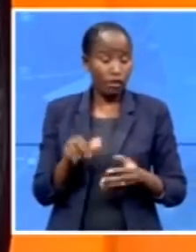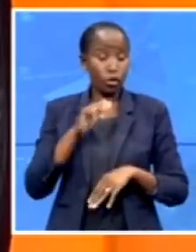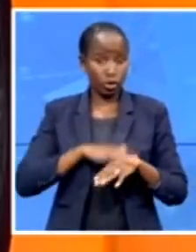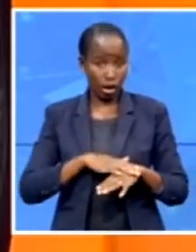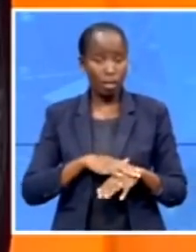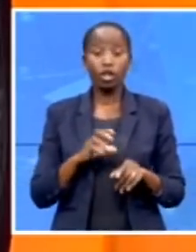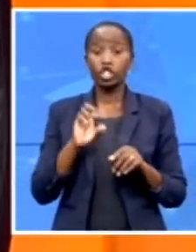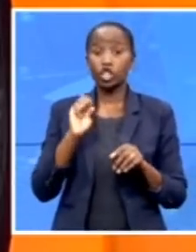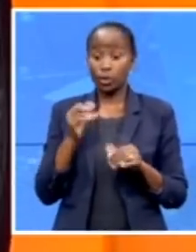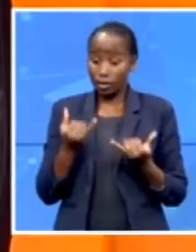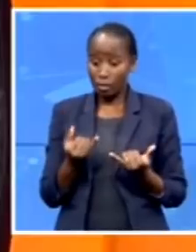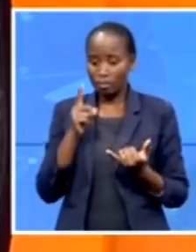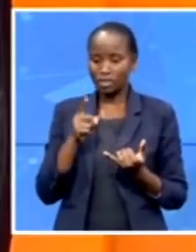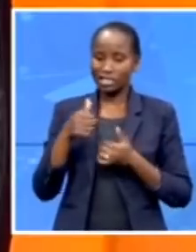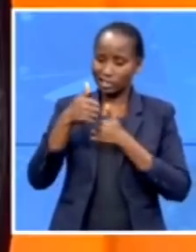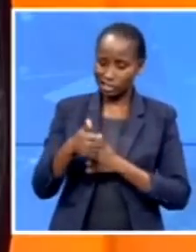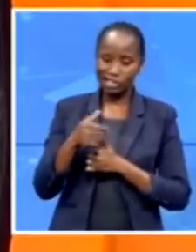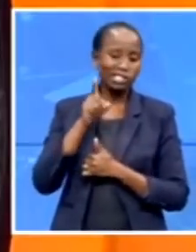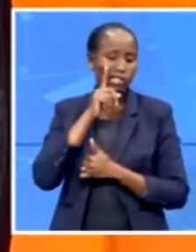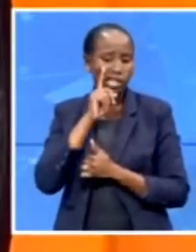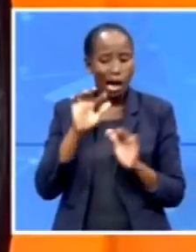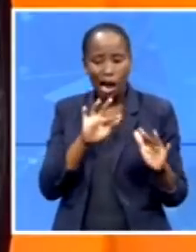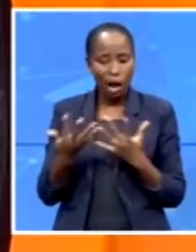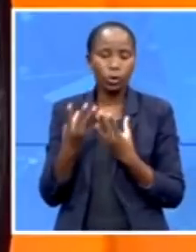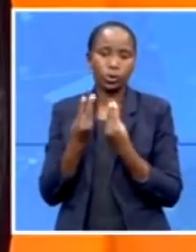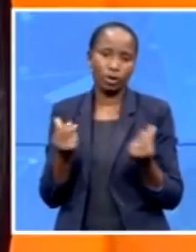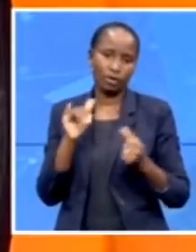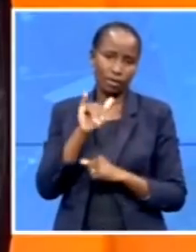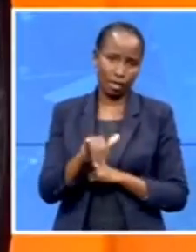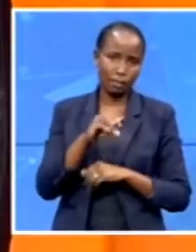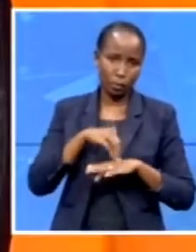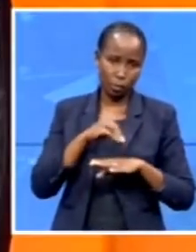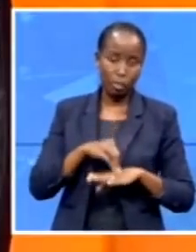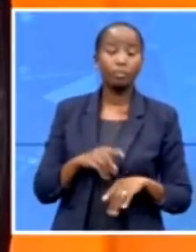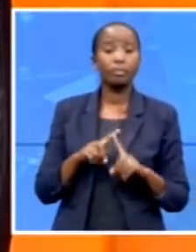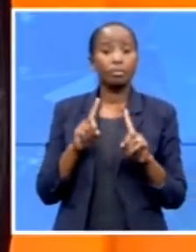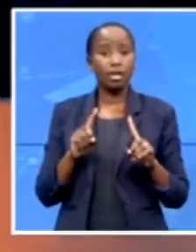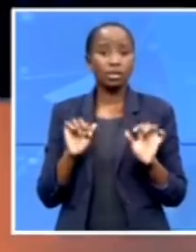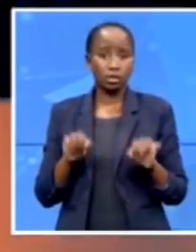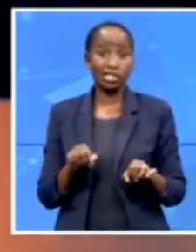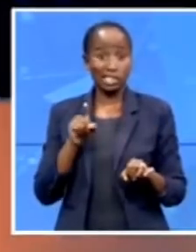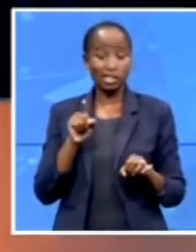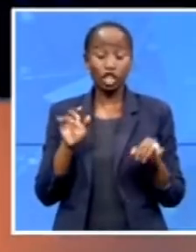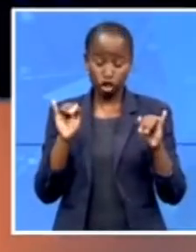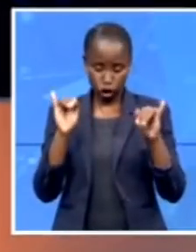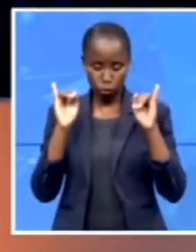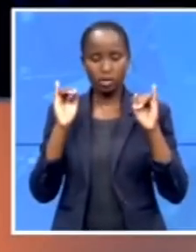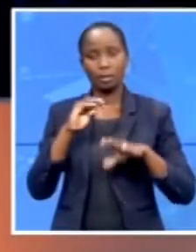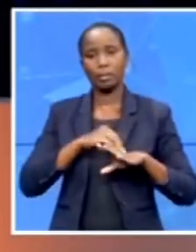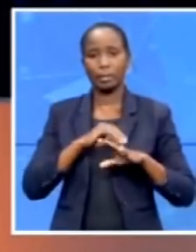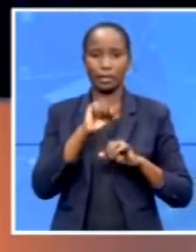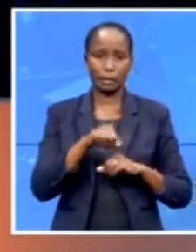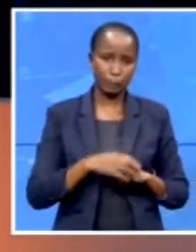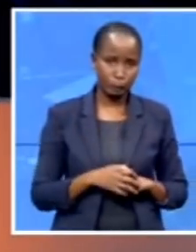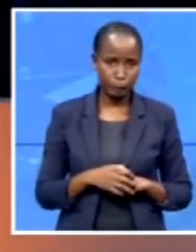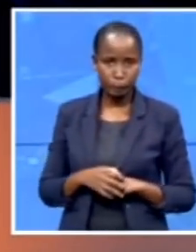to deal with that kind of a problem. But it would be a very serious transgression. Of course, this is the Change Party that was speaking to my